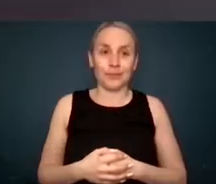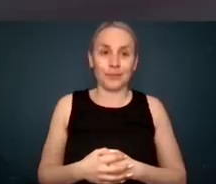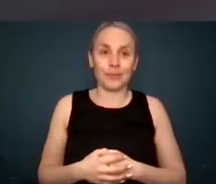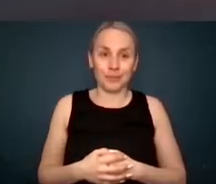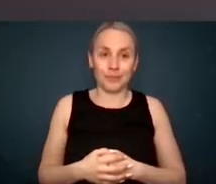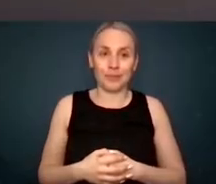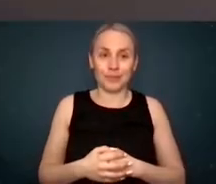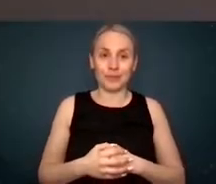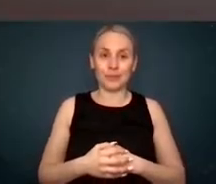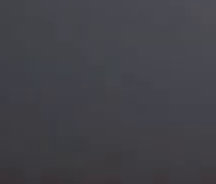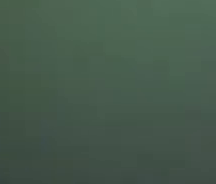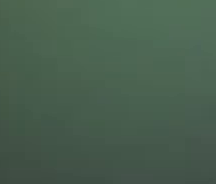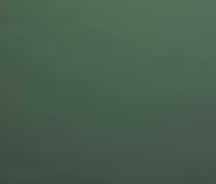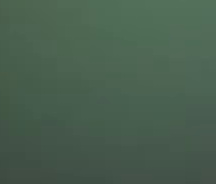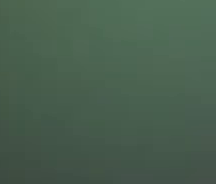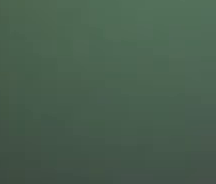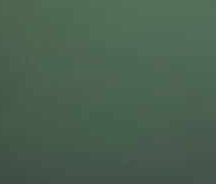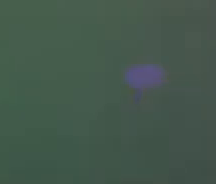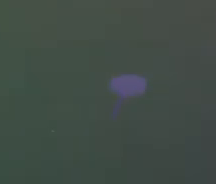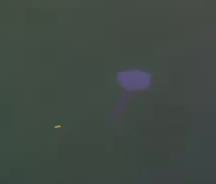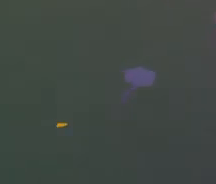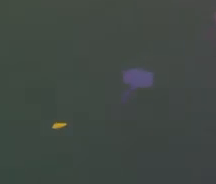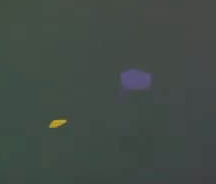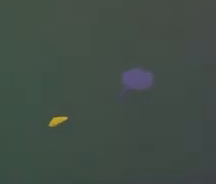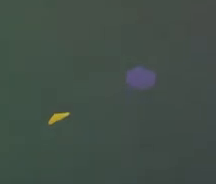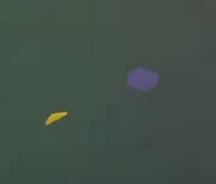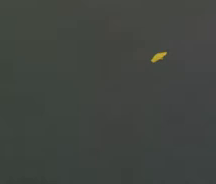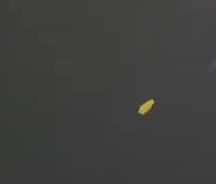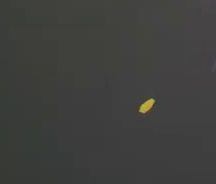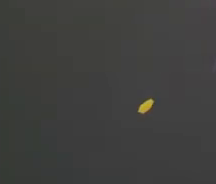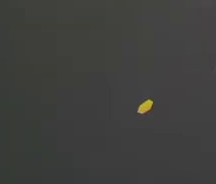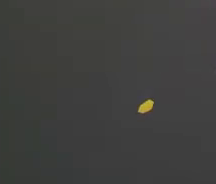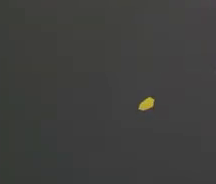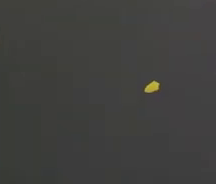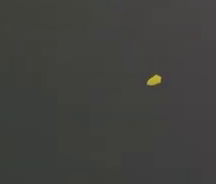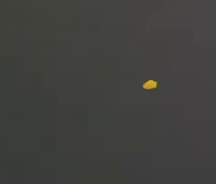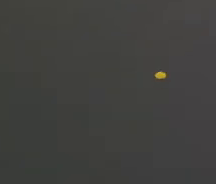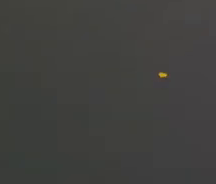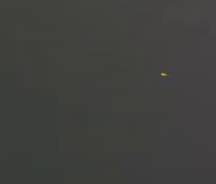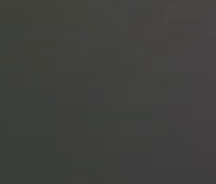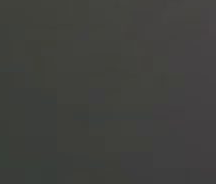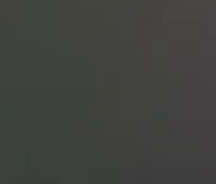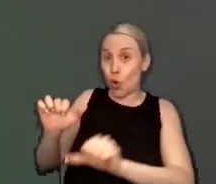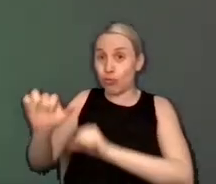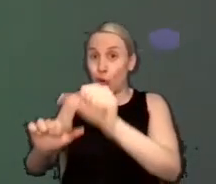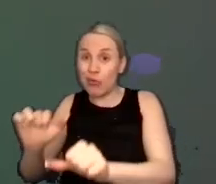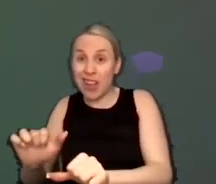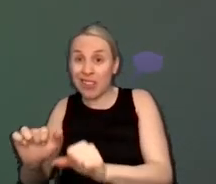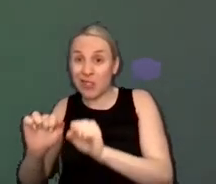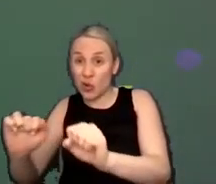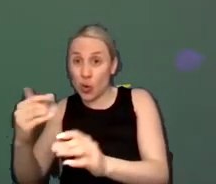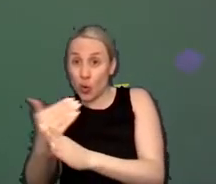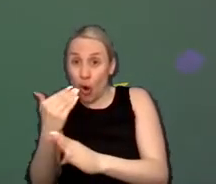how our process compares to processes that you've used in your projects and work. And